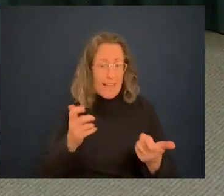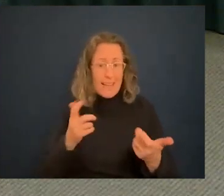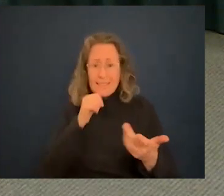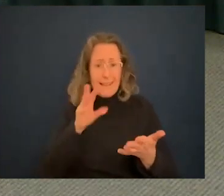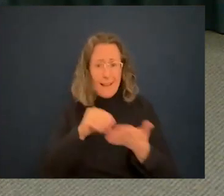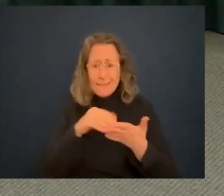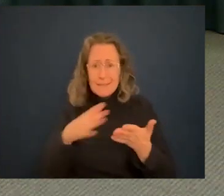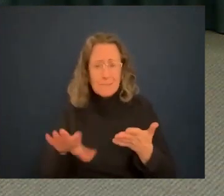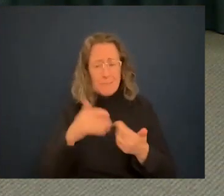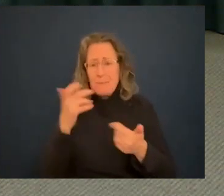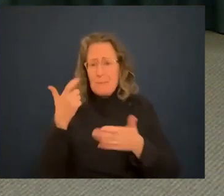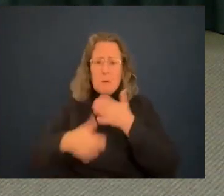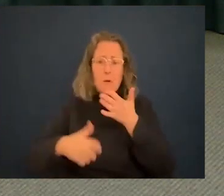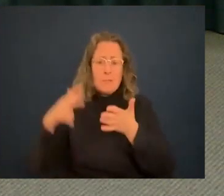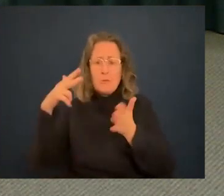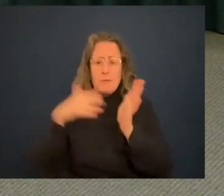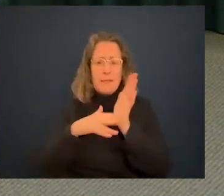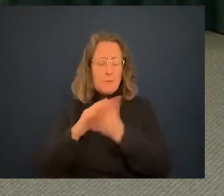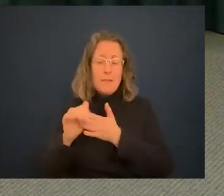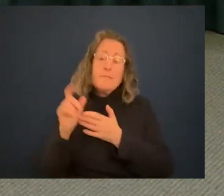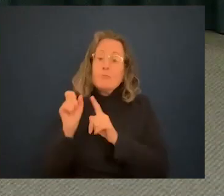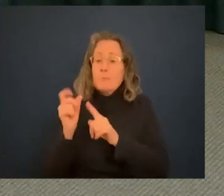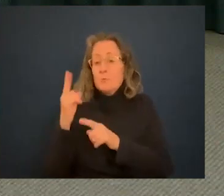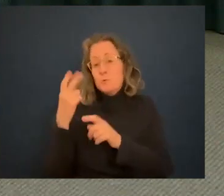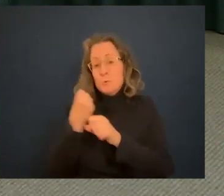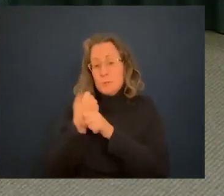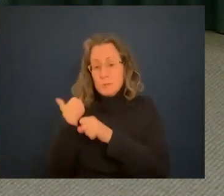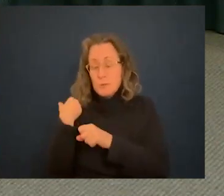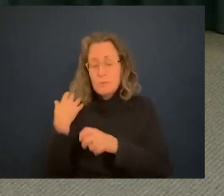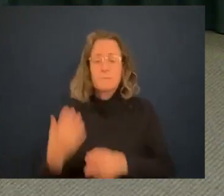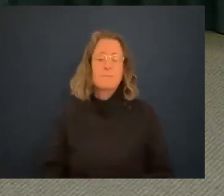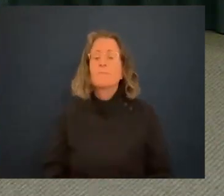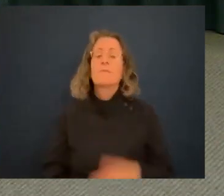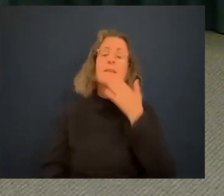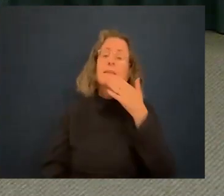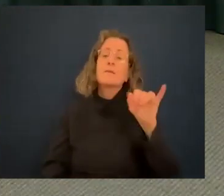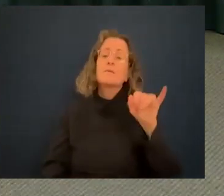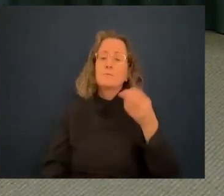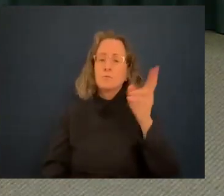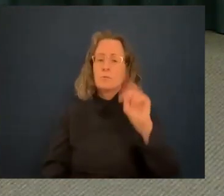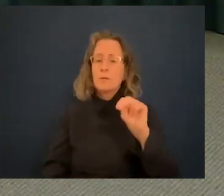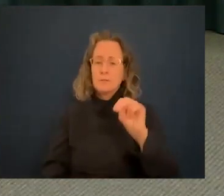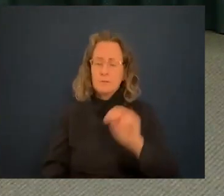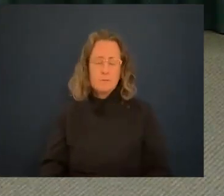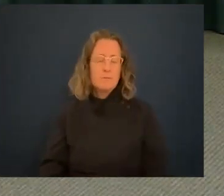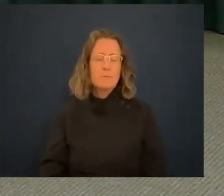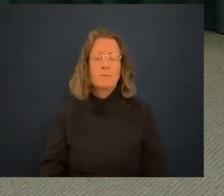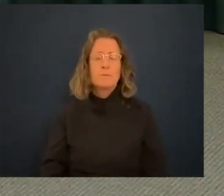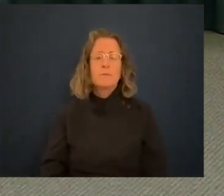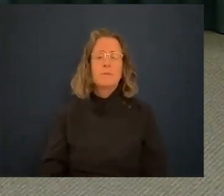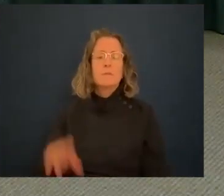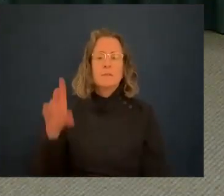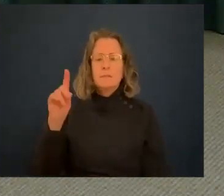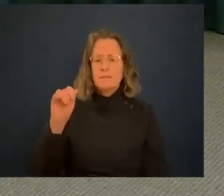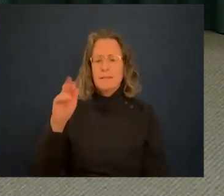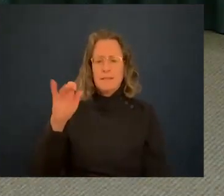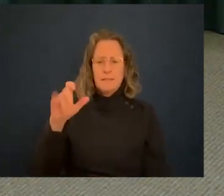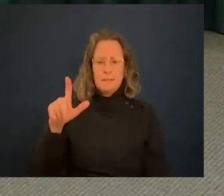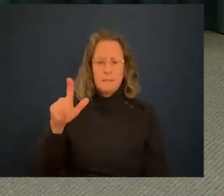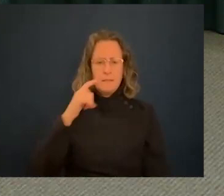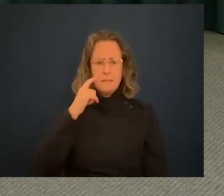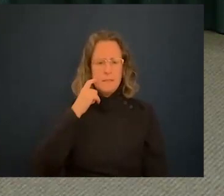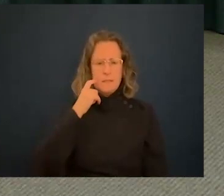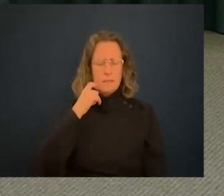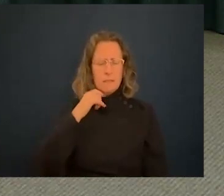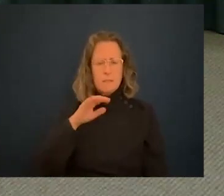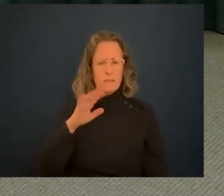item of three thousand dollars to do that at the time okay thank you John uh Daniel I'm not super clear on the proposal